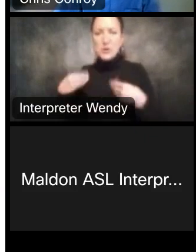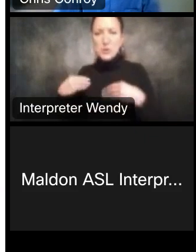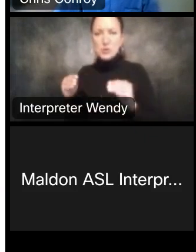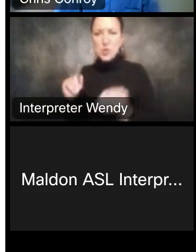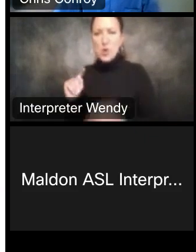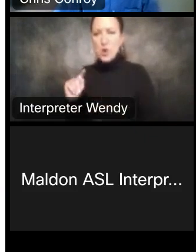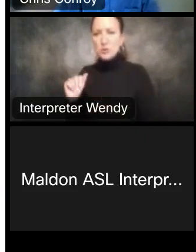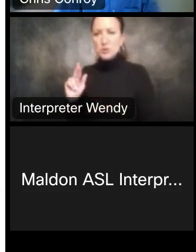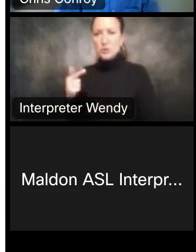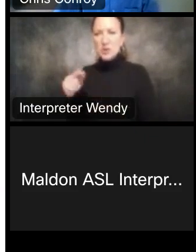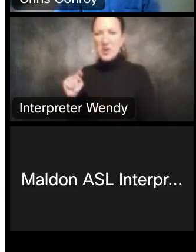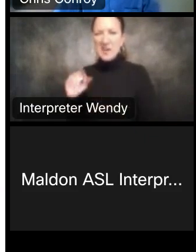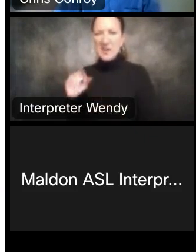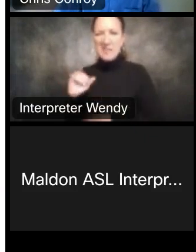2020, I